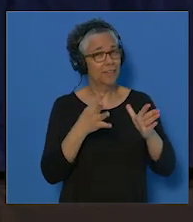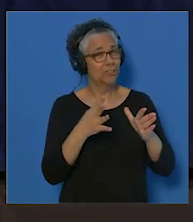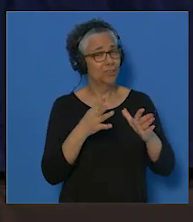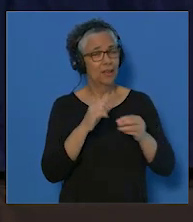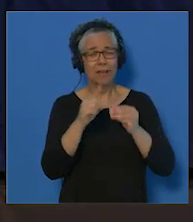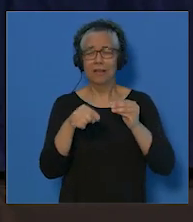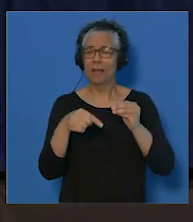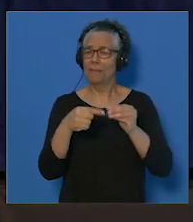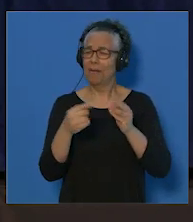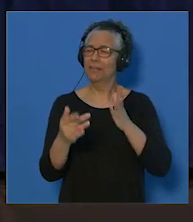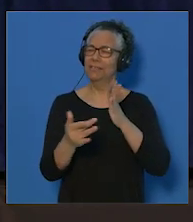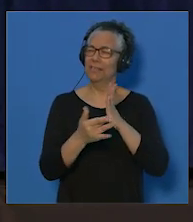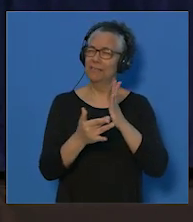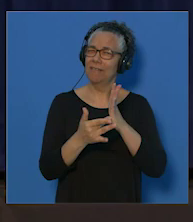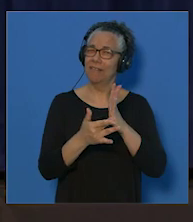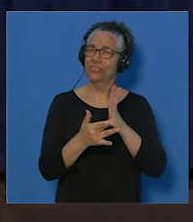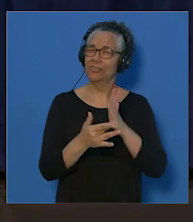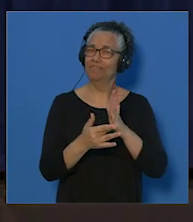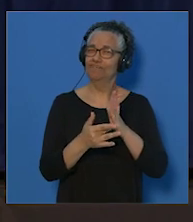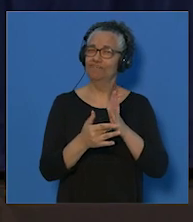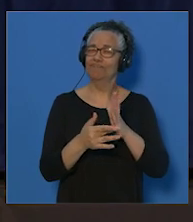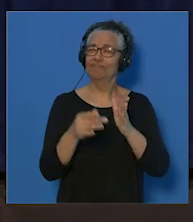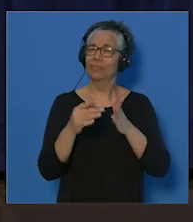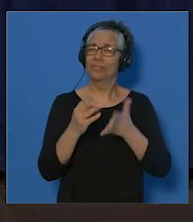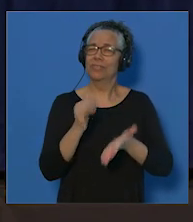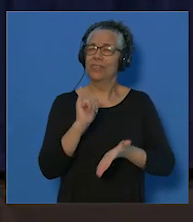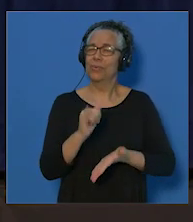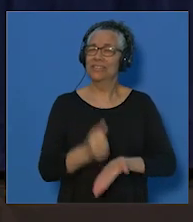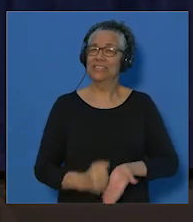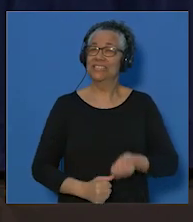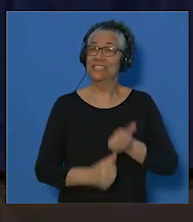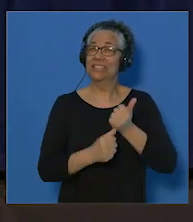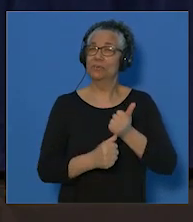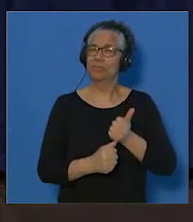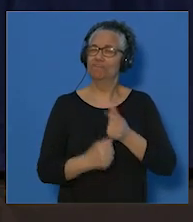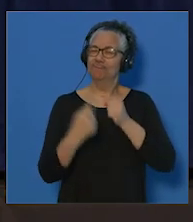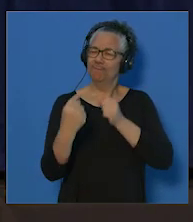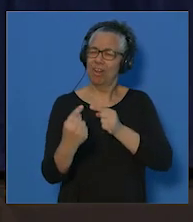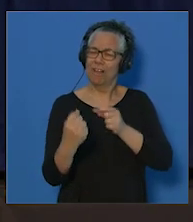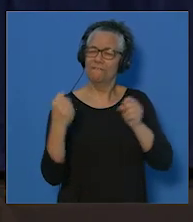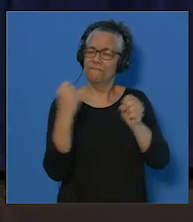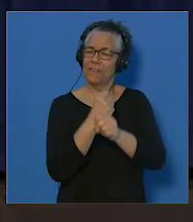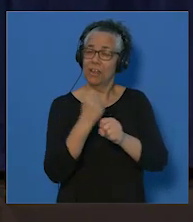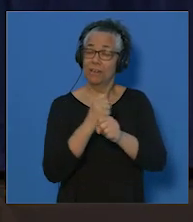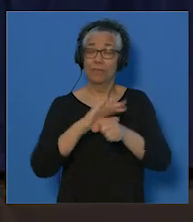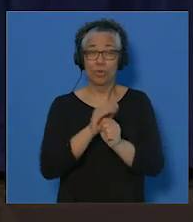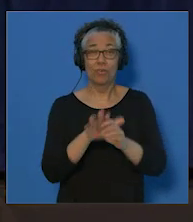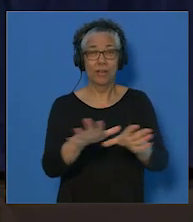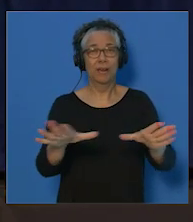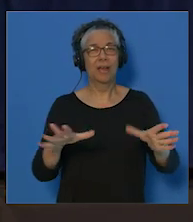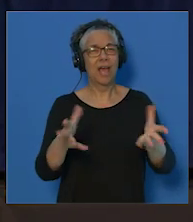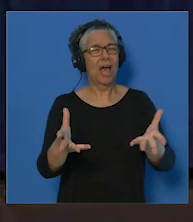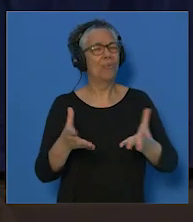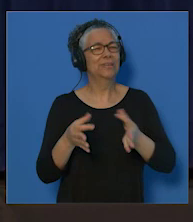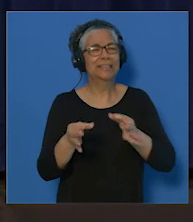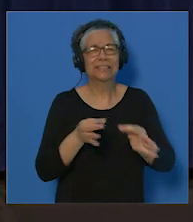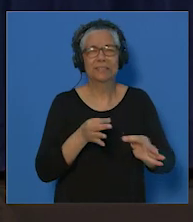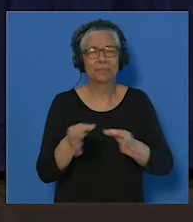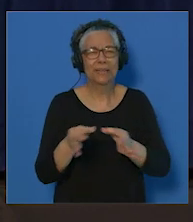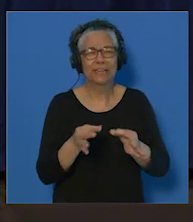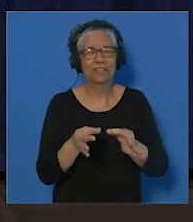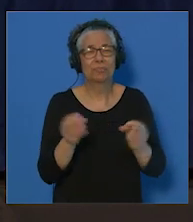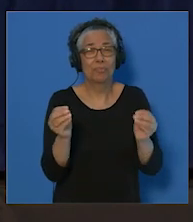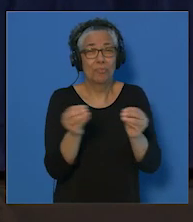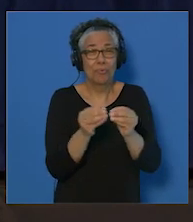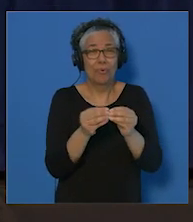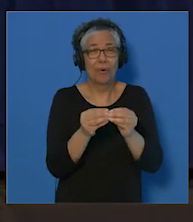solutions that are going to be launched to assist us in our battle with COVID, I do want to expand a little bit on those particular matters,